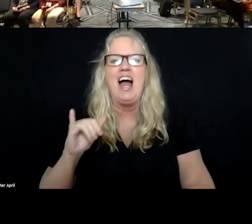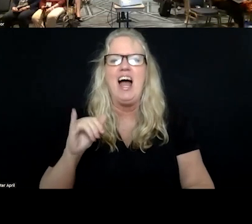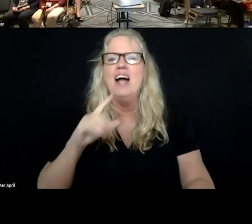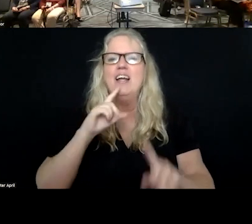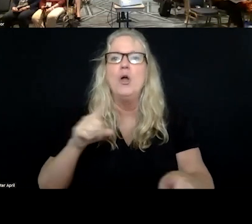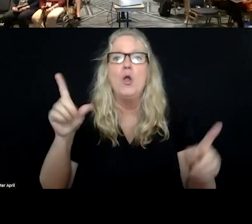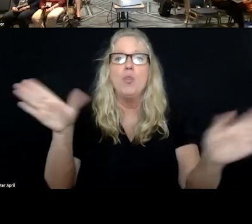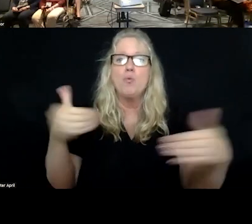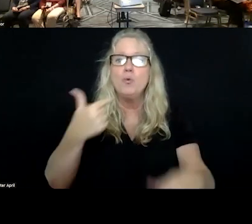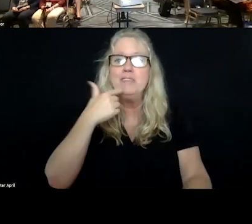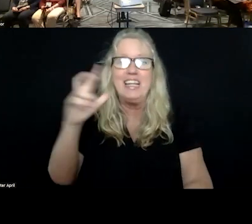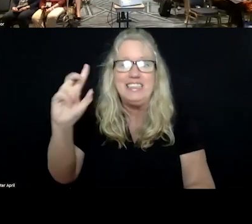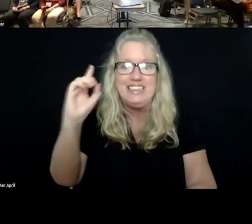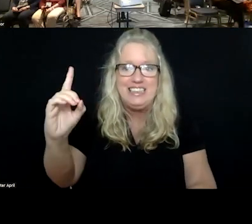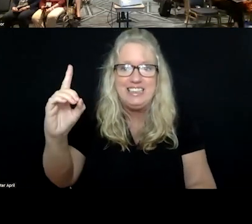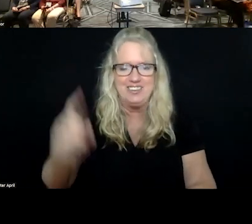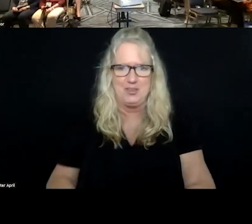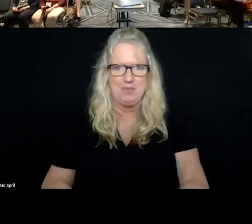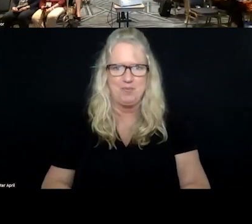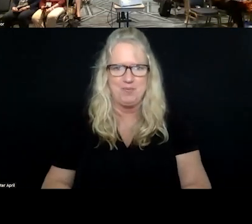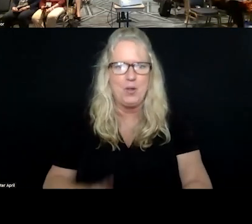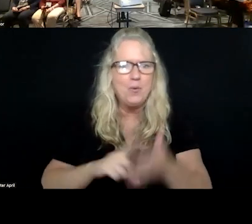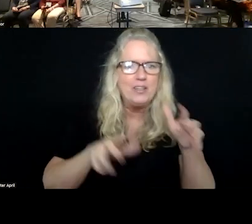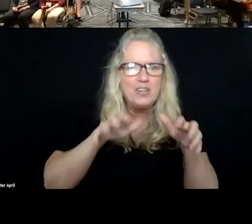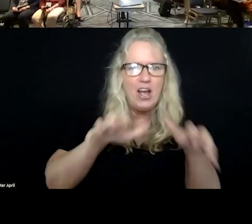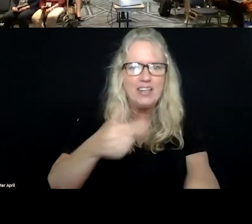is saying that it's D. What does the audience say?